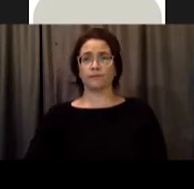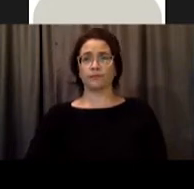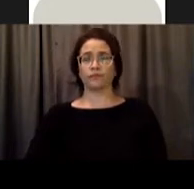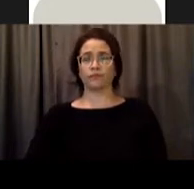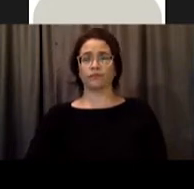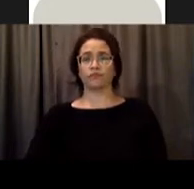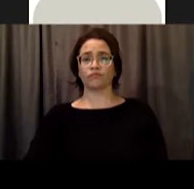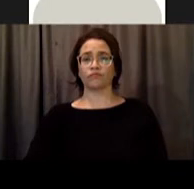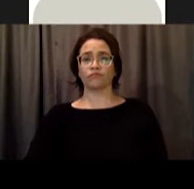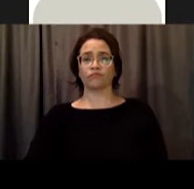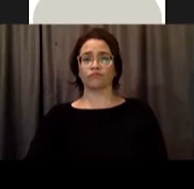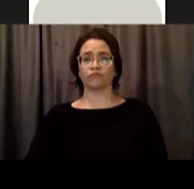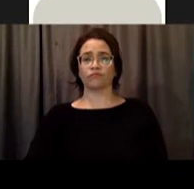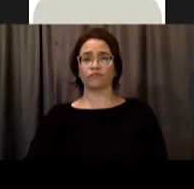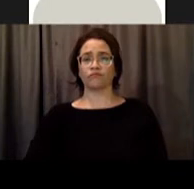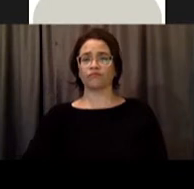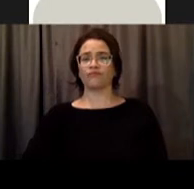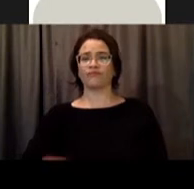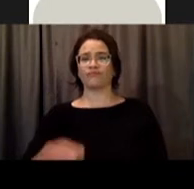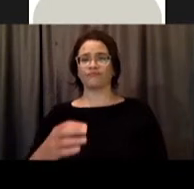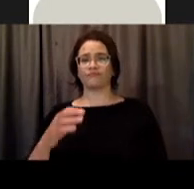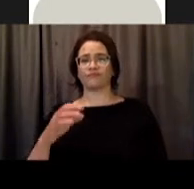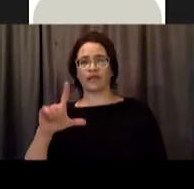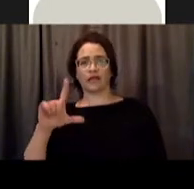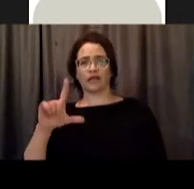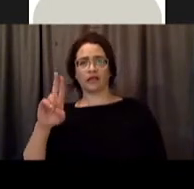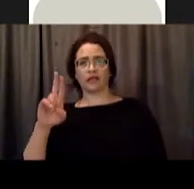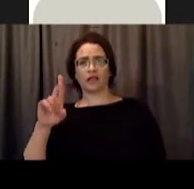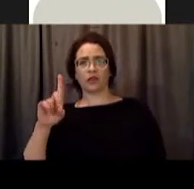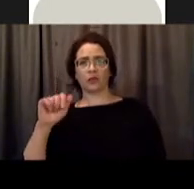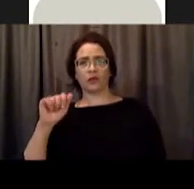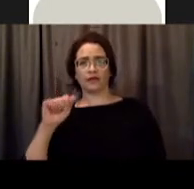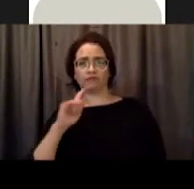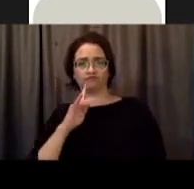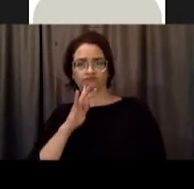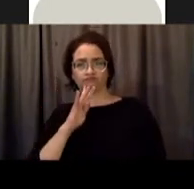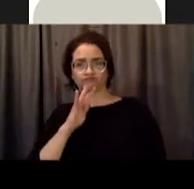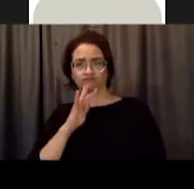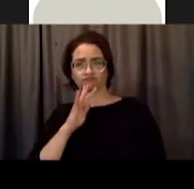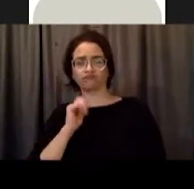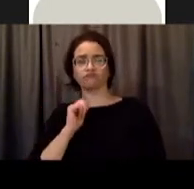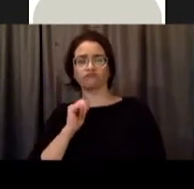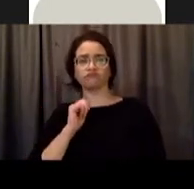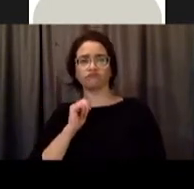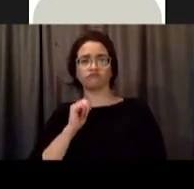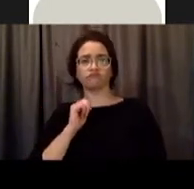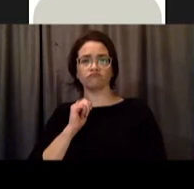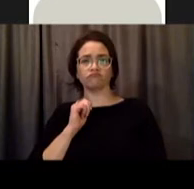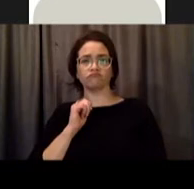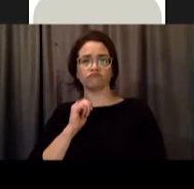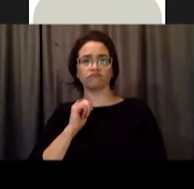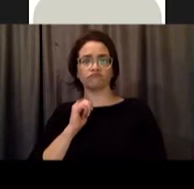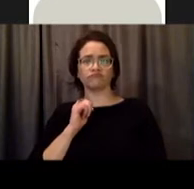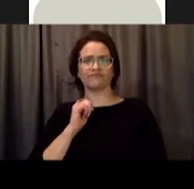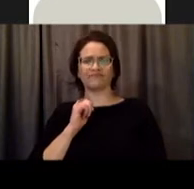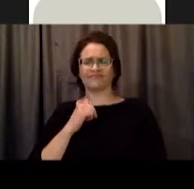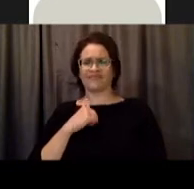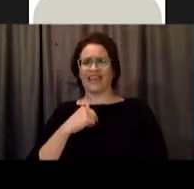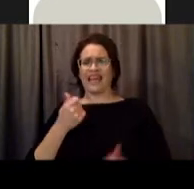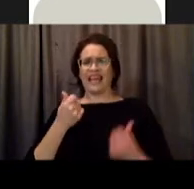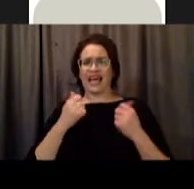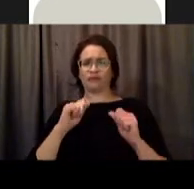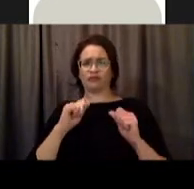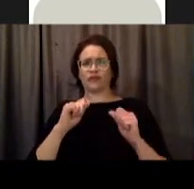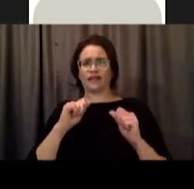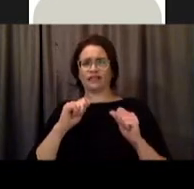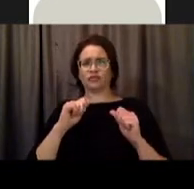Oh, sorry. Sorry, I have to... That's okay. I'm trying to move the slide to